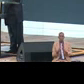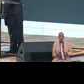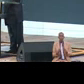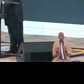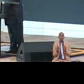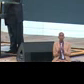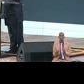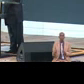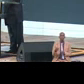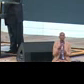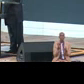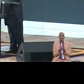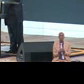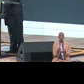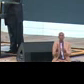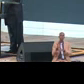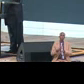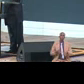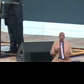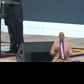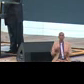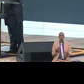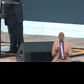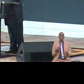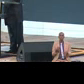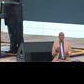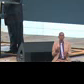peace with them that call